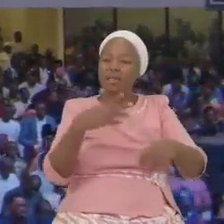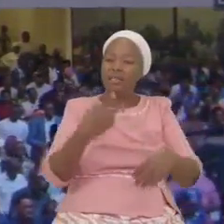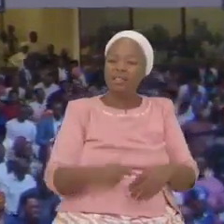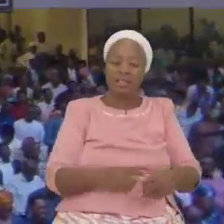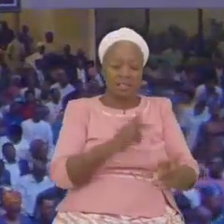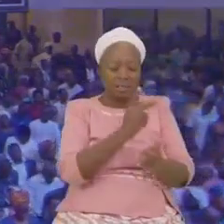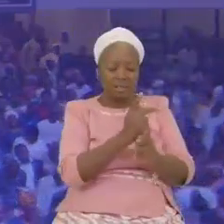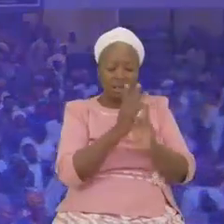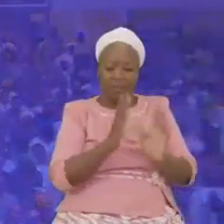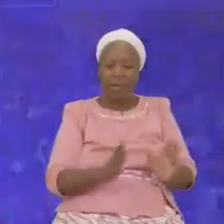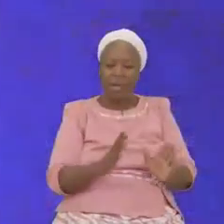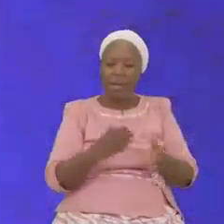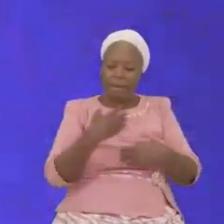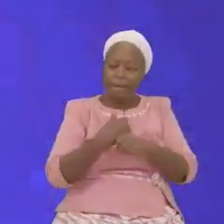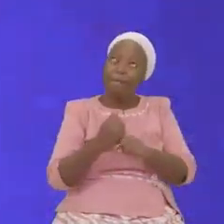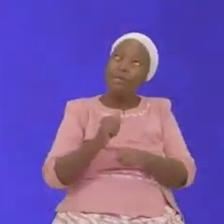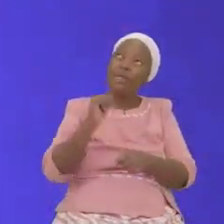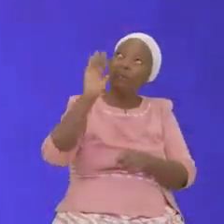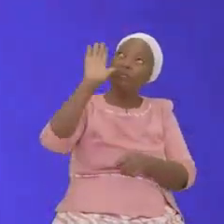sustainer. Make him